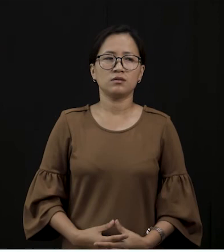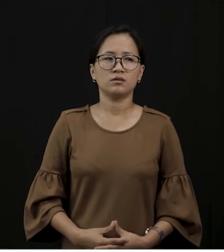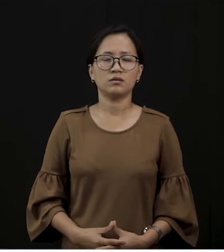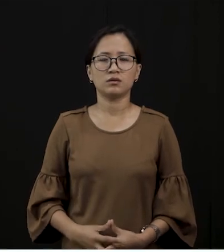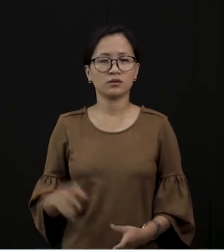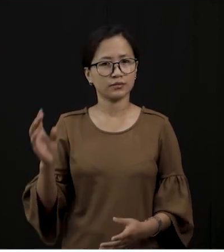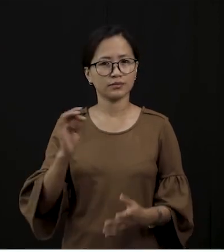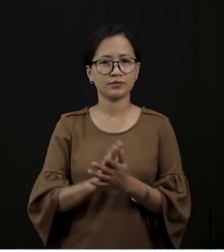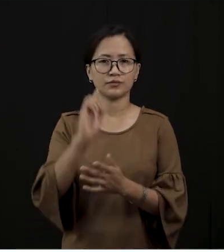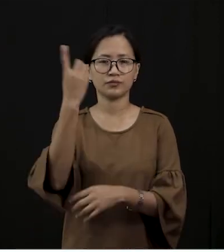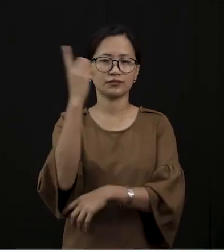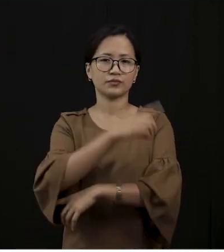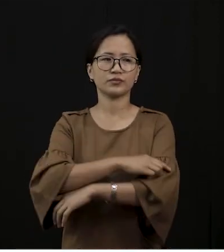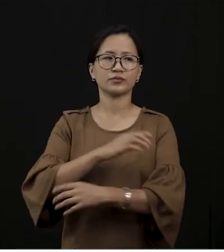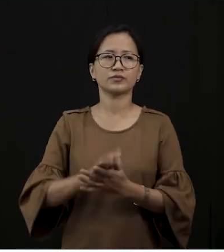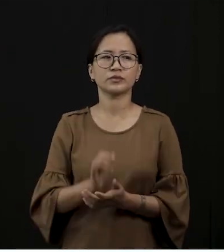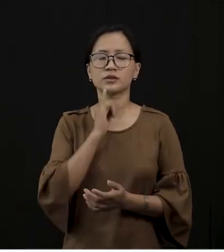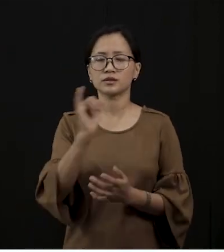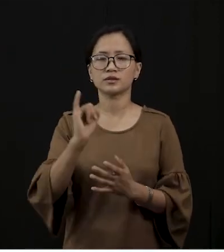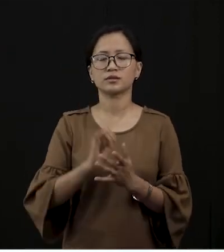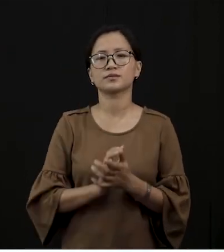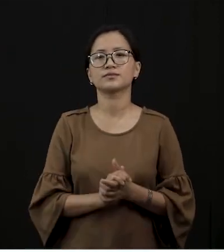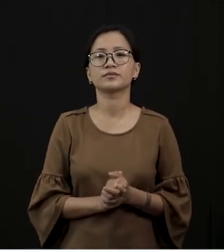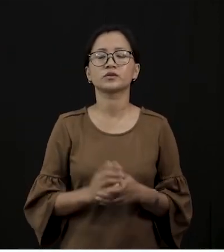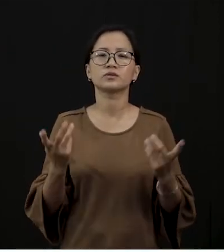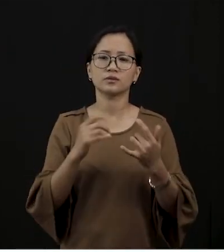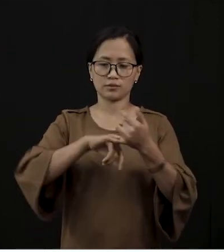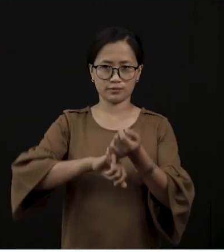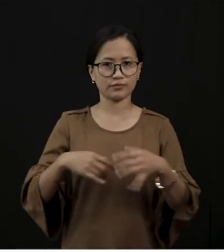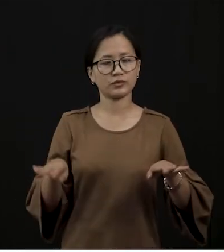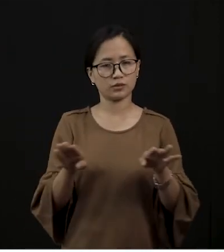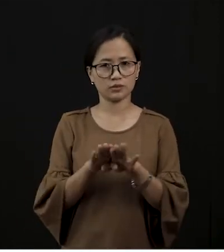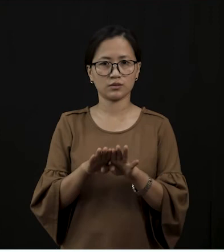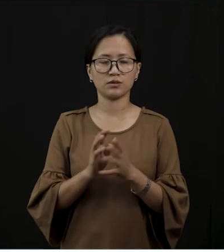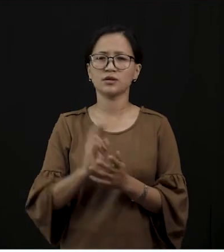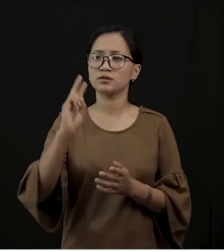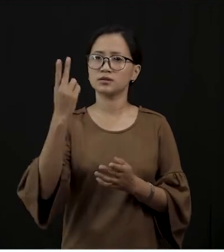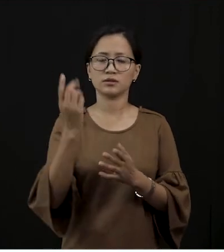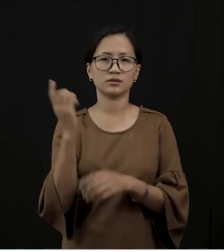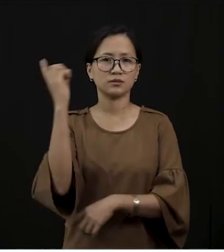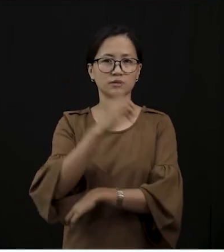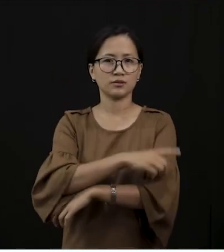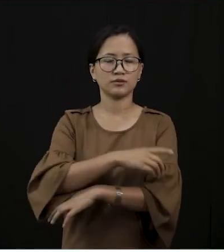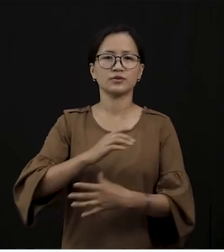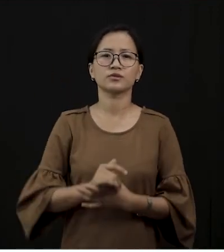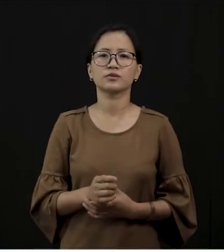I repeat. The first day of the week is, yes, Sunday. Then the second day of the week